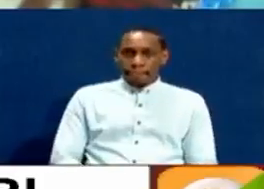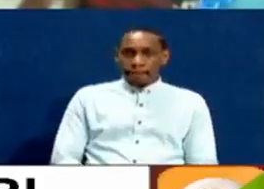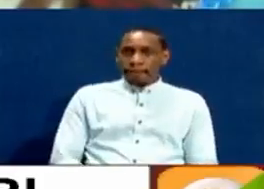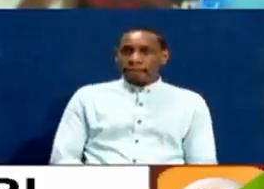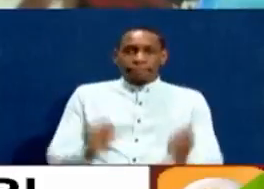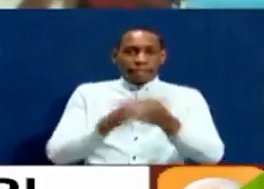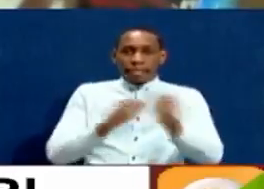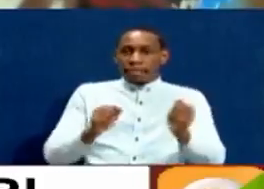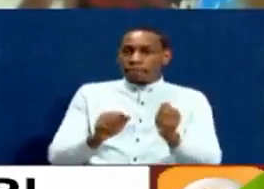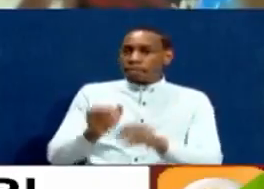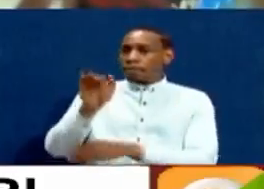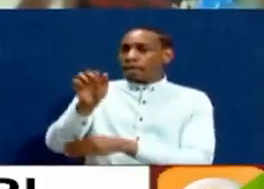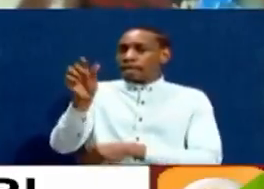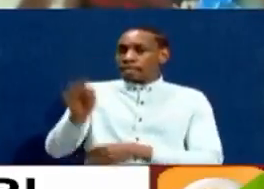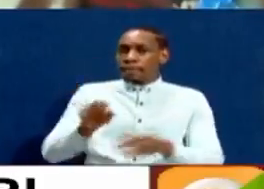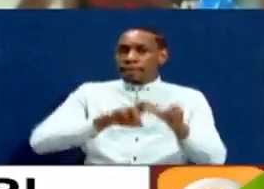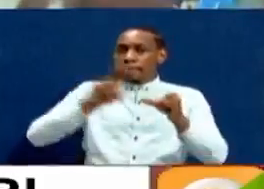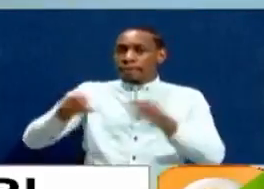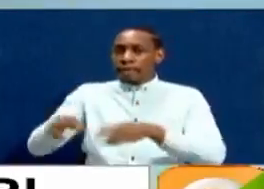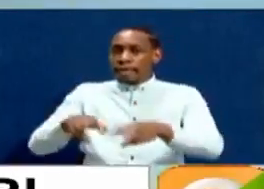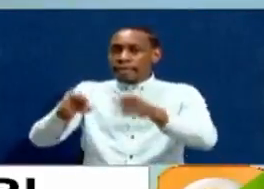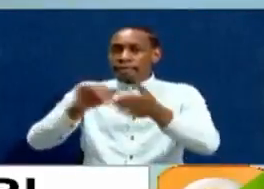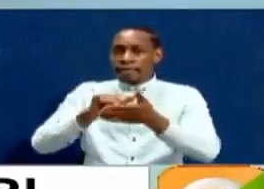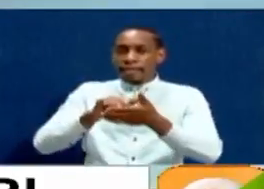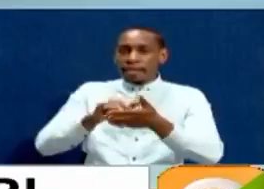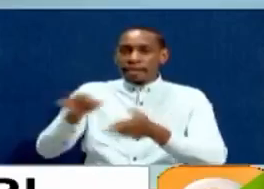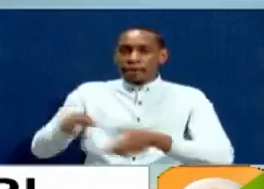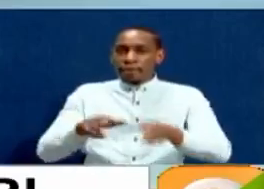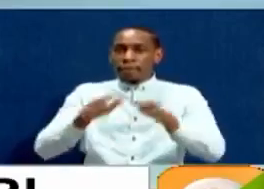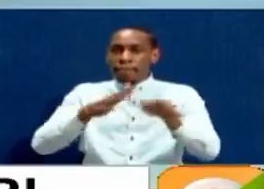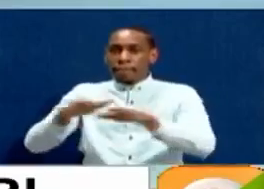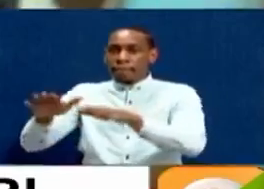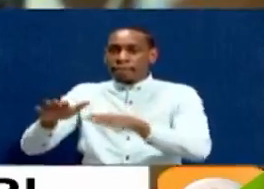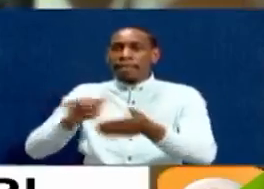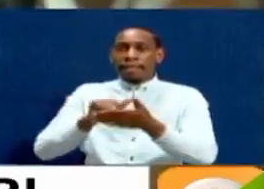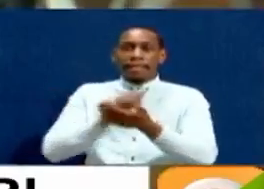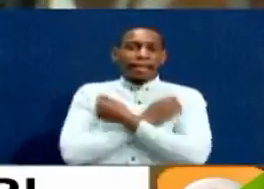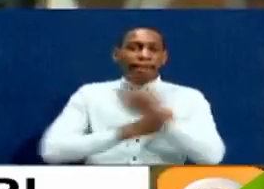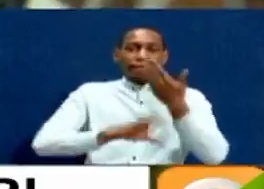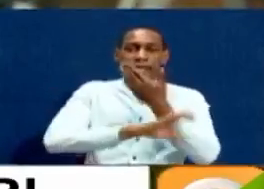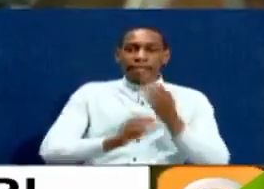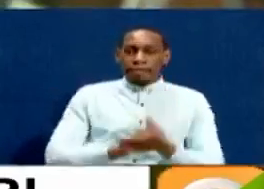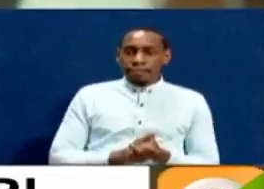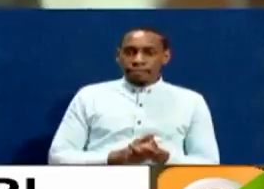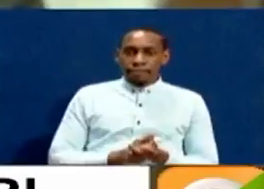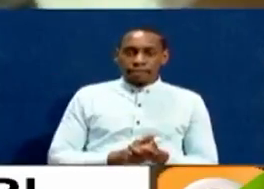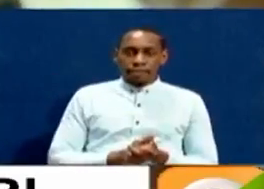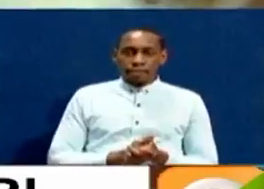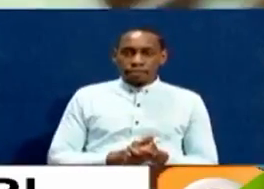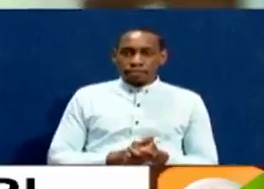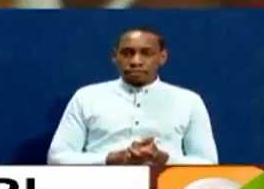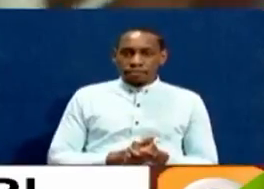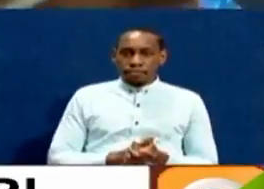You cannot ask a person to jump into a river that is running because they are patriotic. I don't like this.